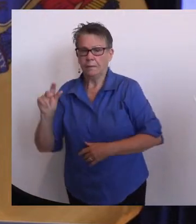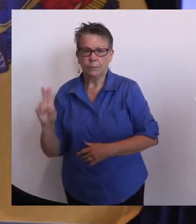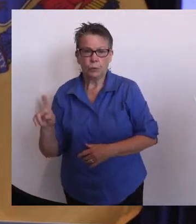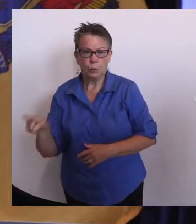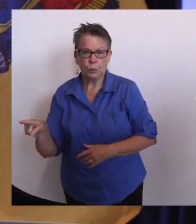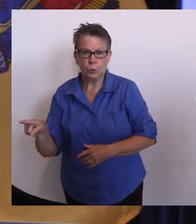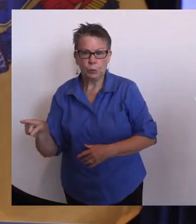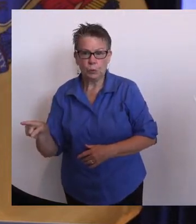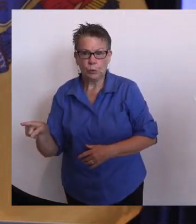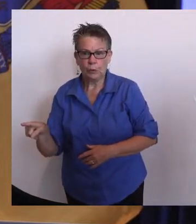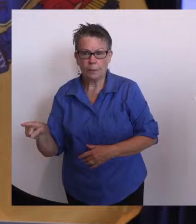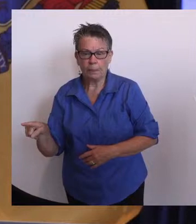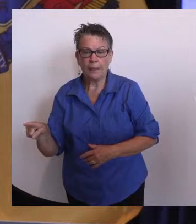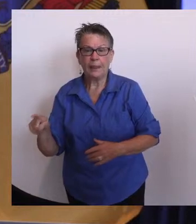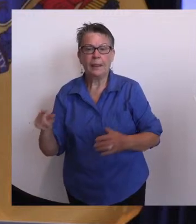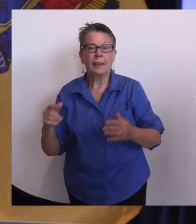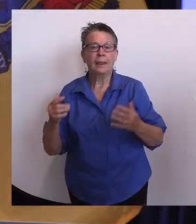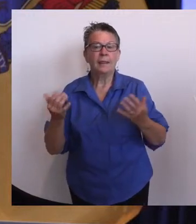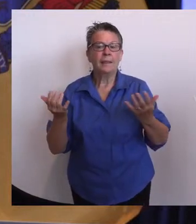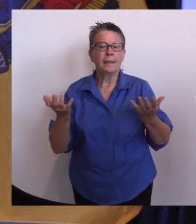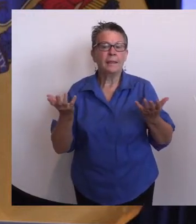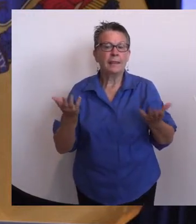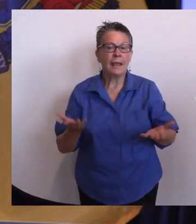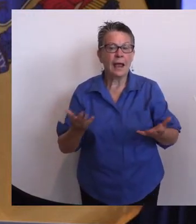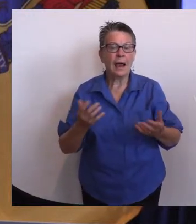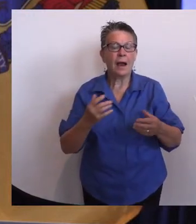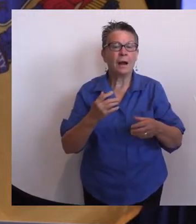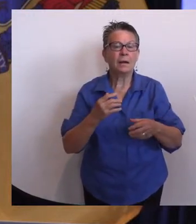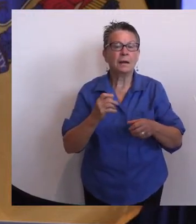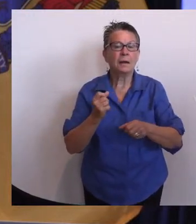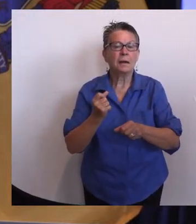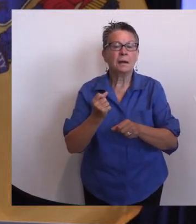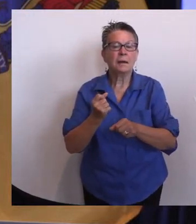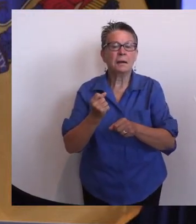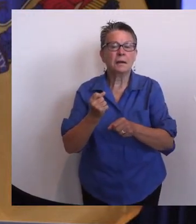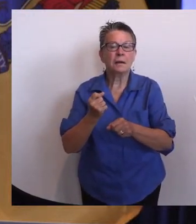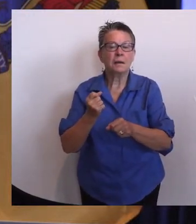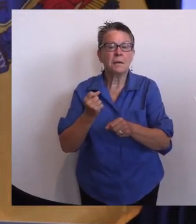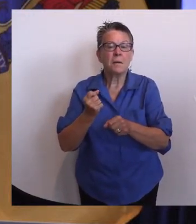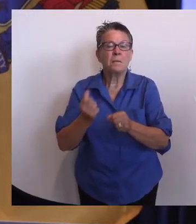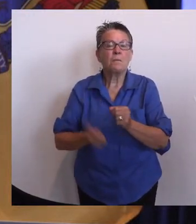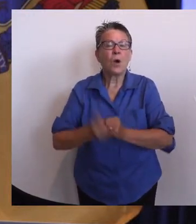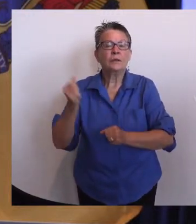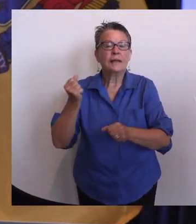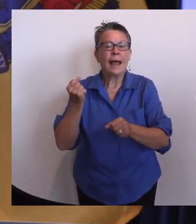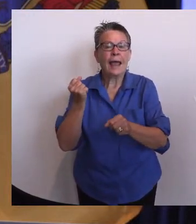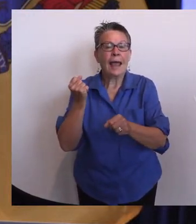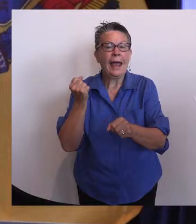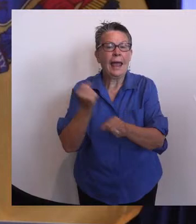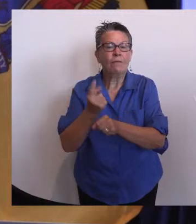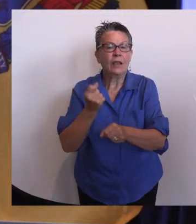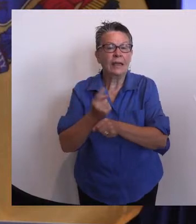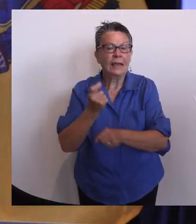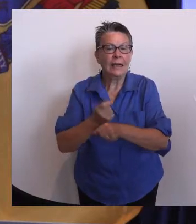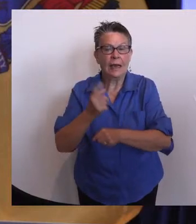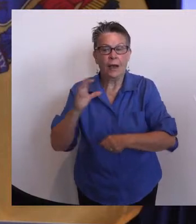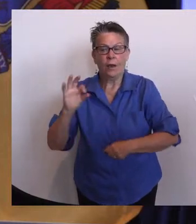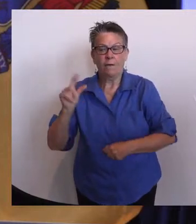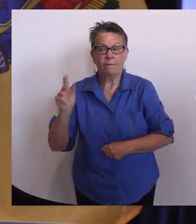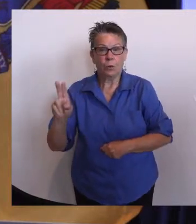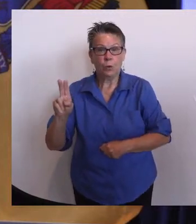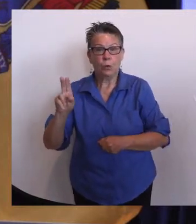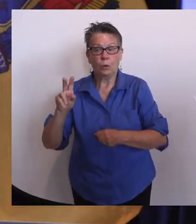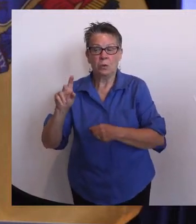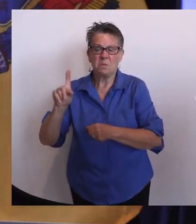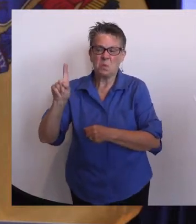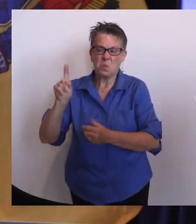to 1,000, as has been mentioned, we're now running closer to 4,000 or 5,000 per year at the current rate. If we were to get down to 1,000, would I consider that a